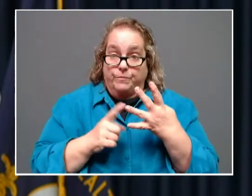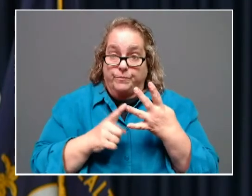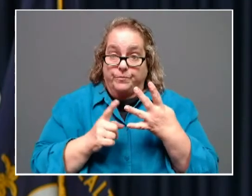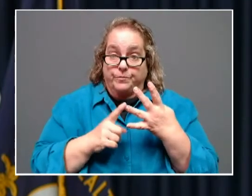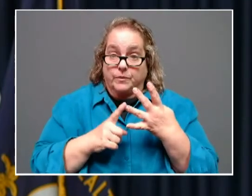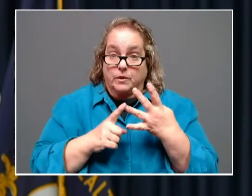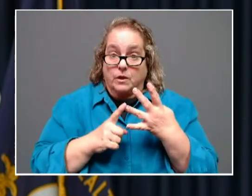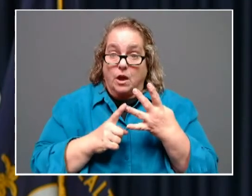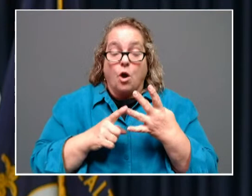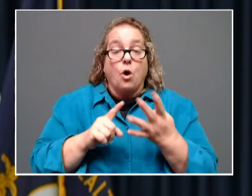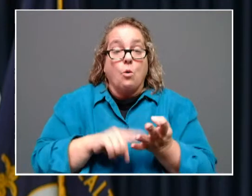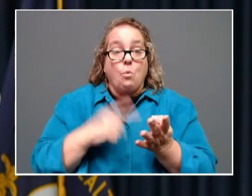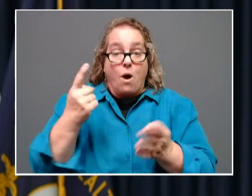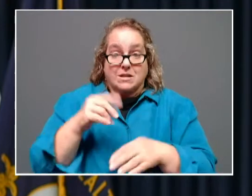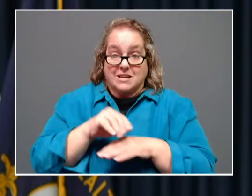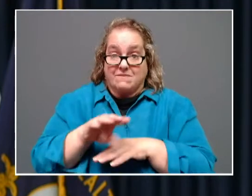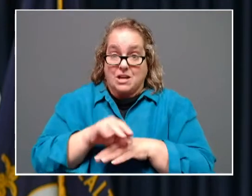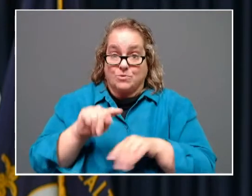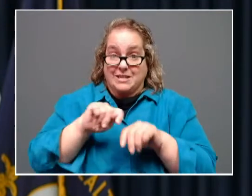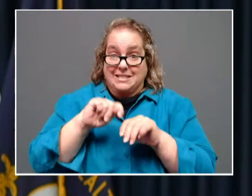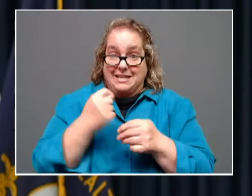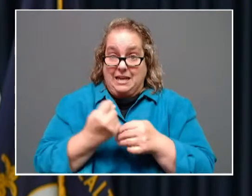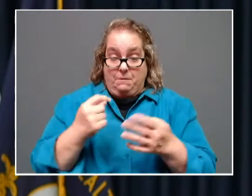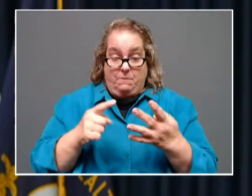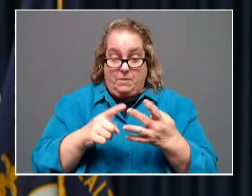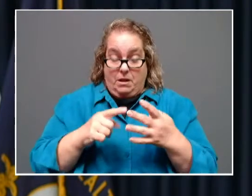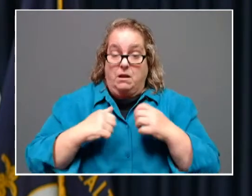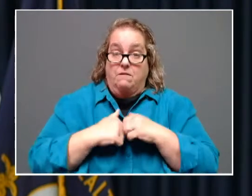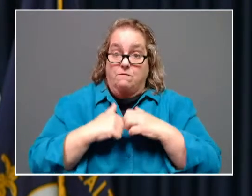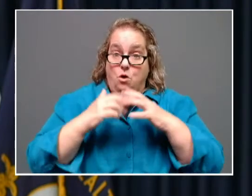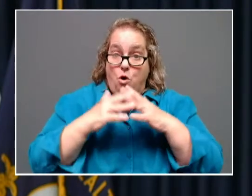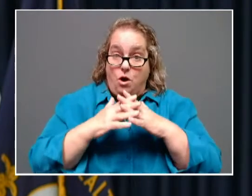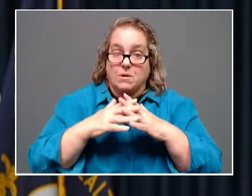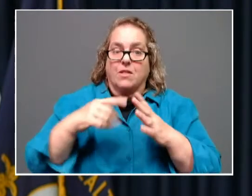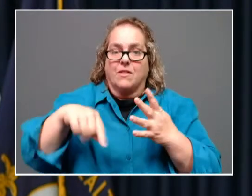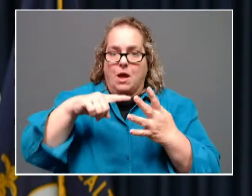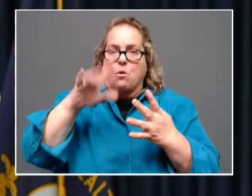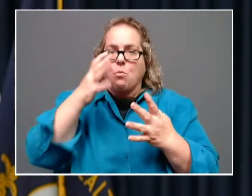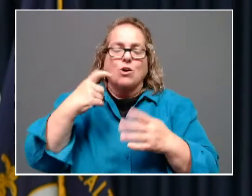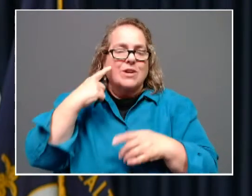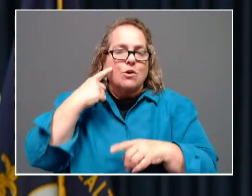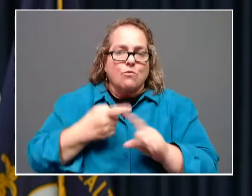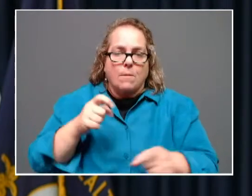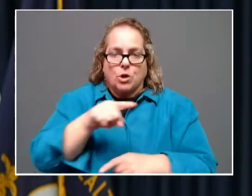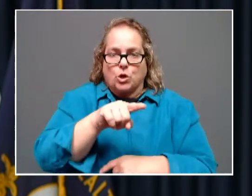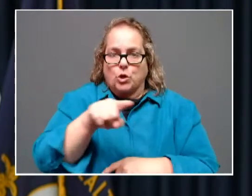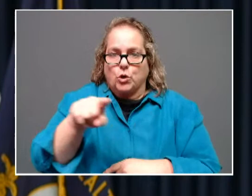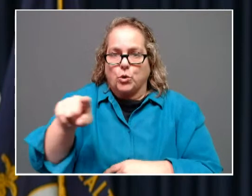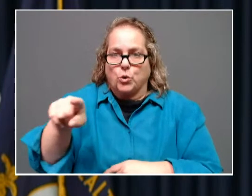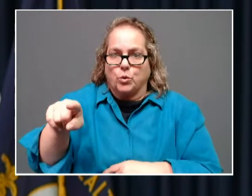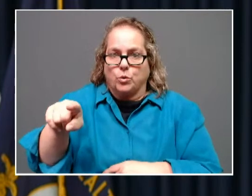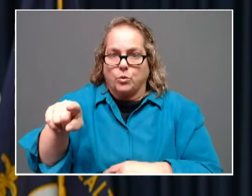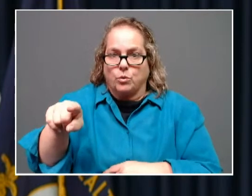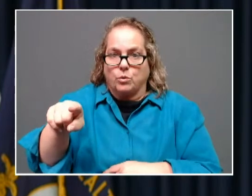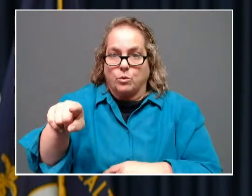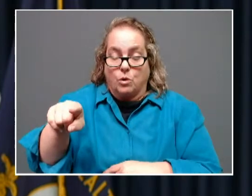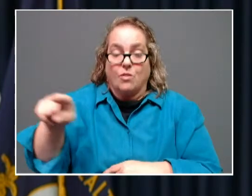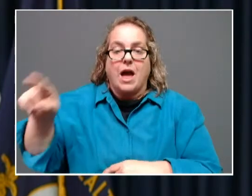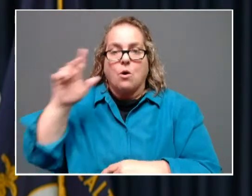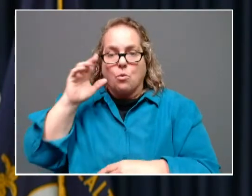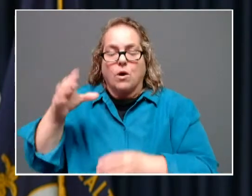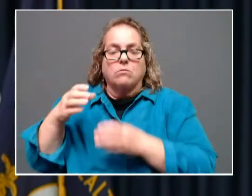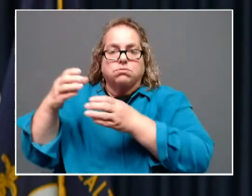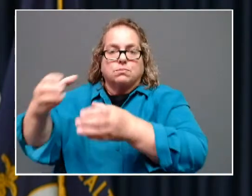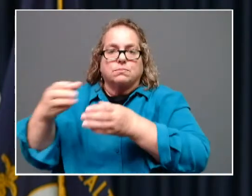advisory team has been formed, they're going to want to hear from you. We're going to have them travel around the state and